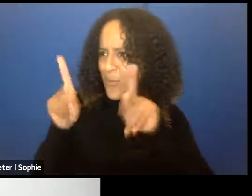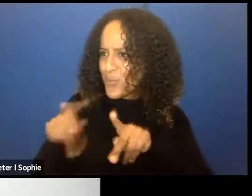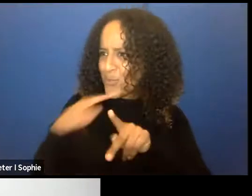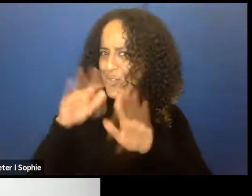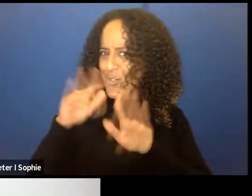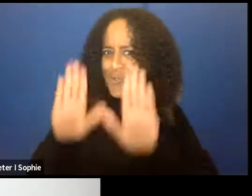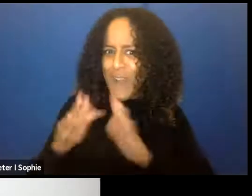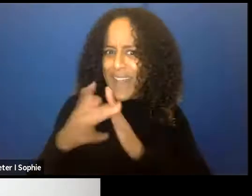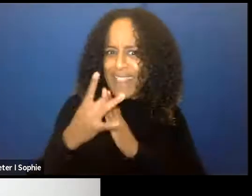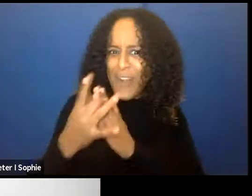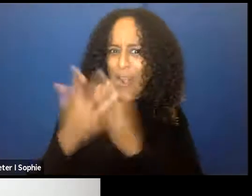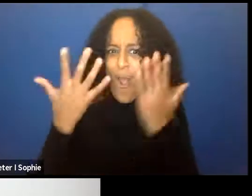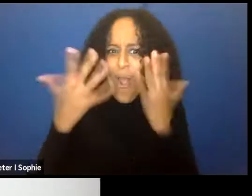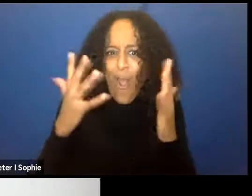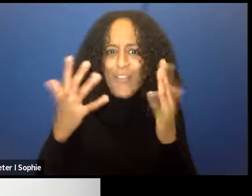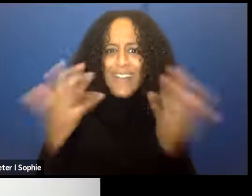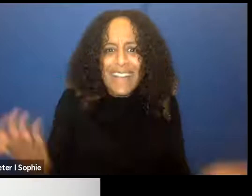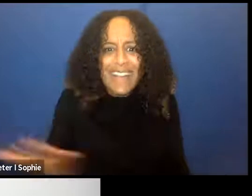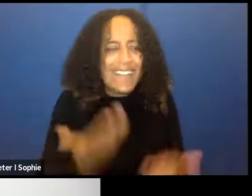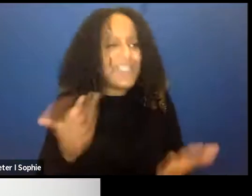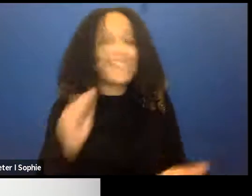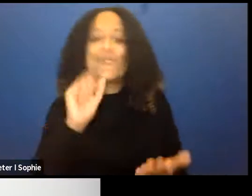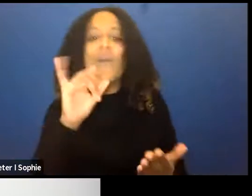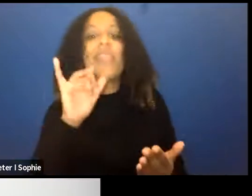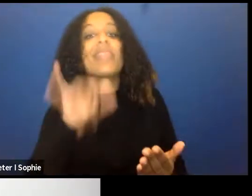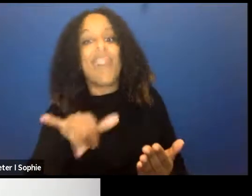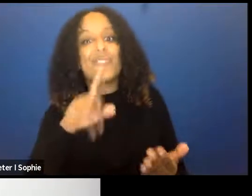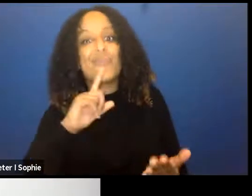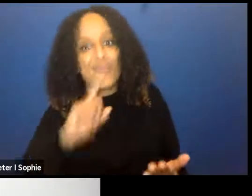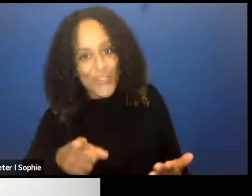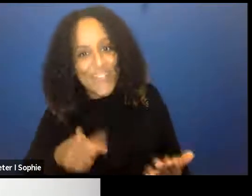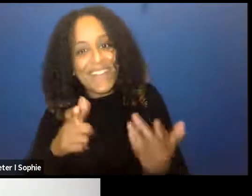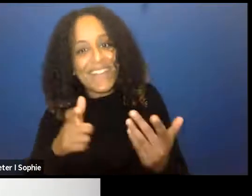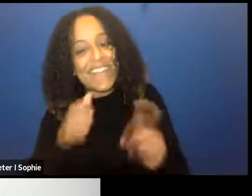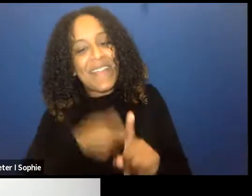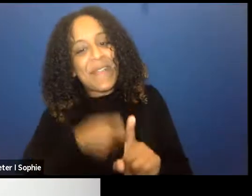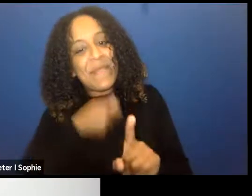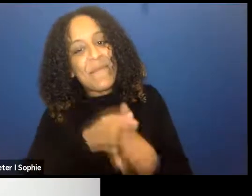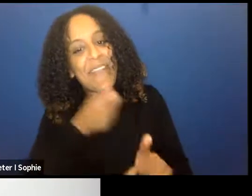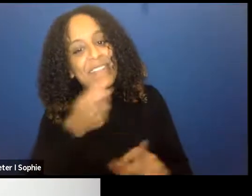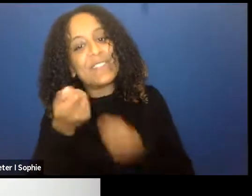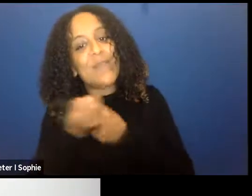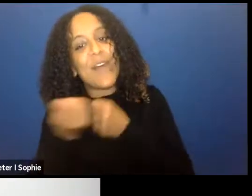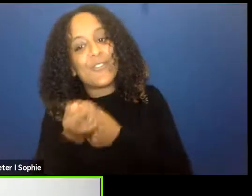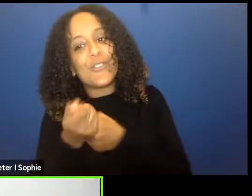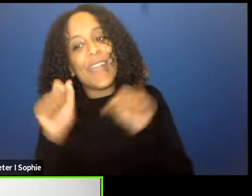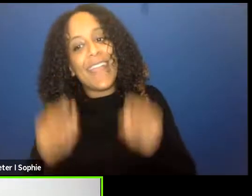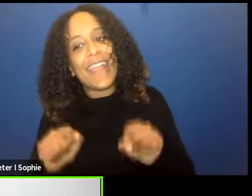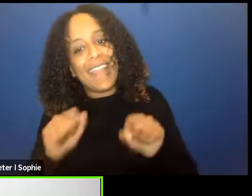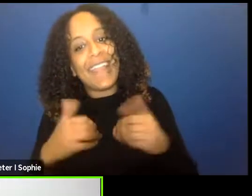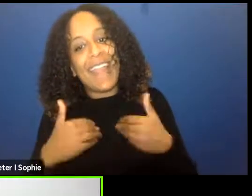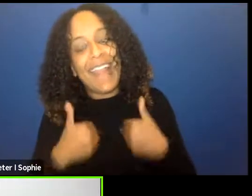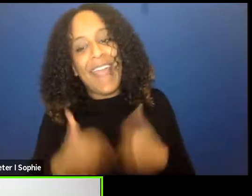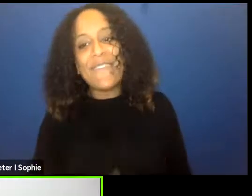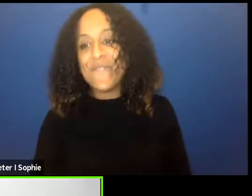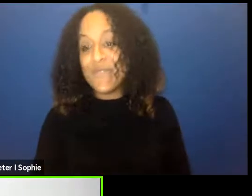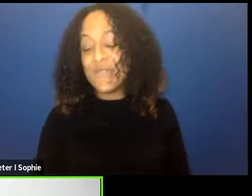who's already here. So that's really the impact that sponsorship can have. Yeah,